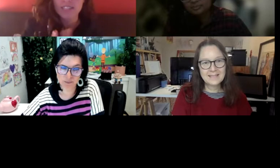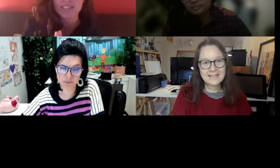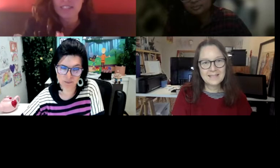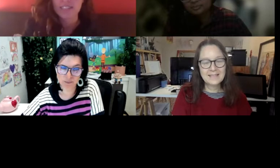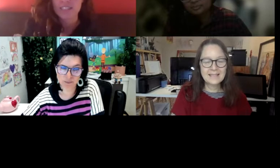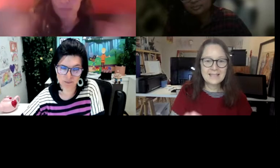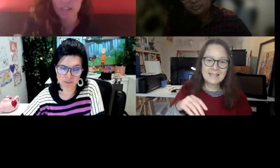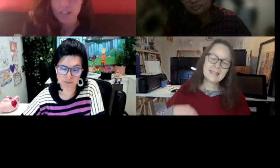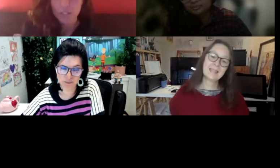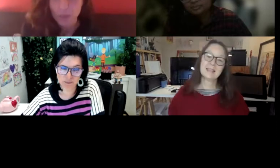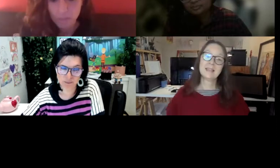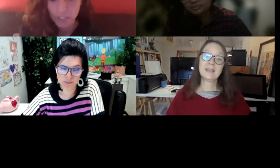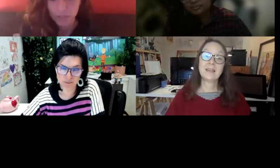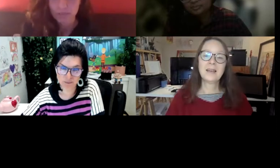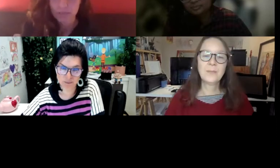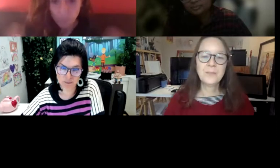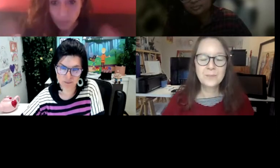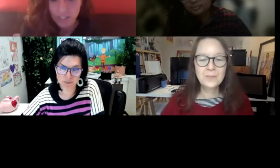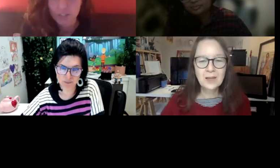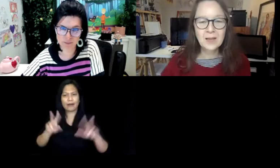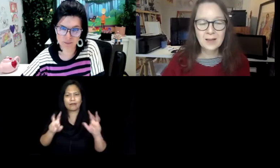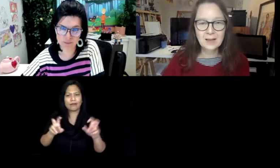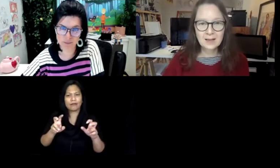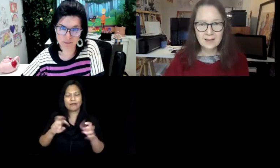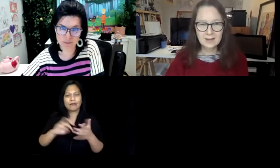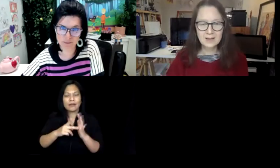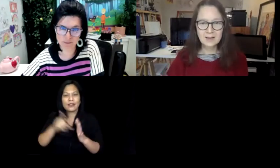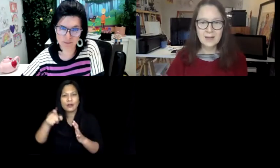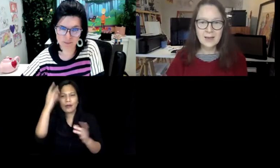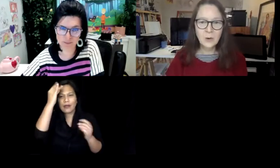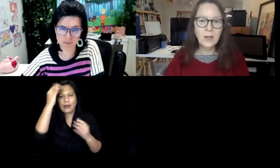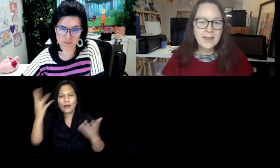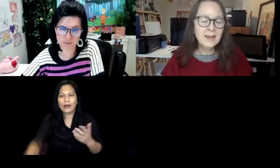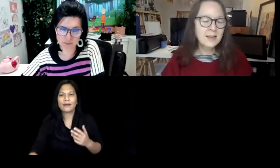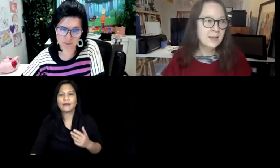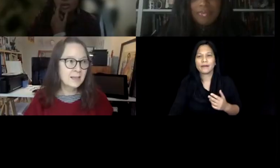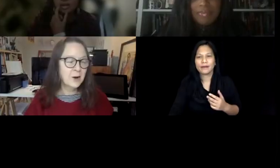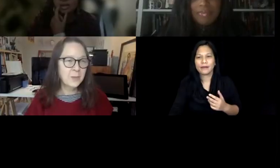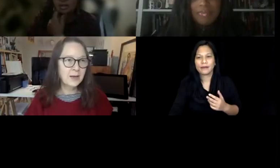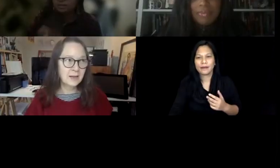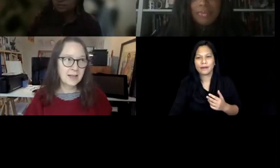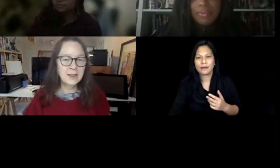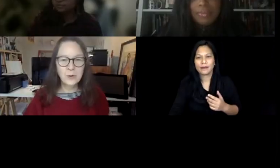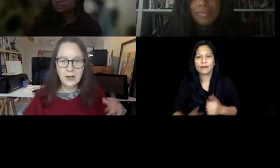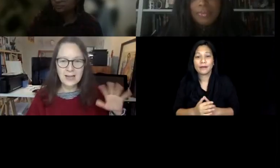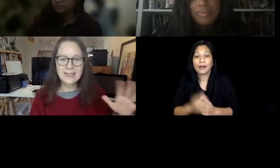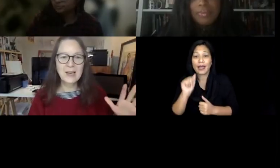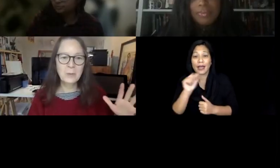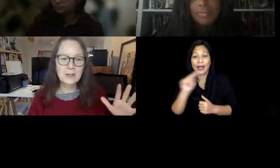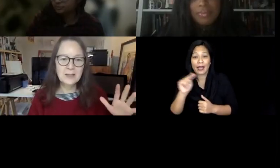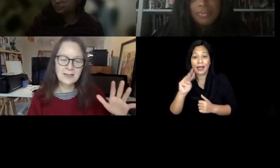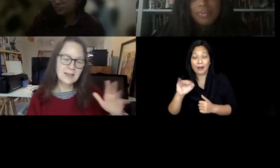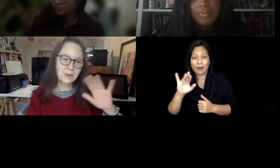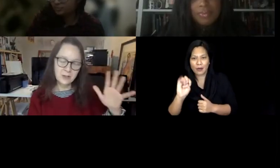what does the topic conjure up for you? Like, where does your mind go? Yeah, well, I think that I think the word